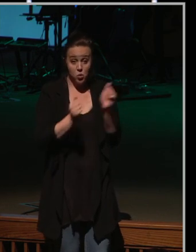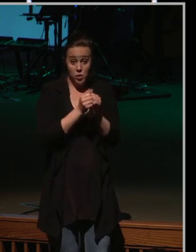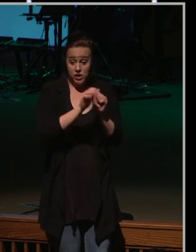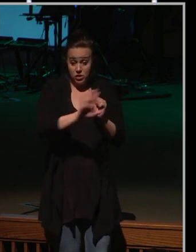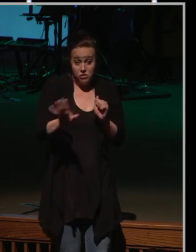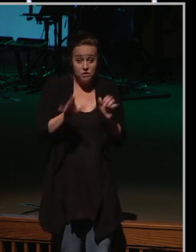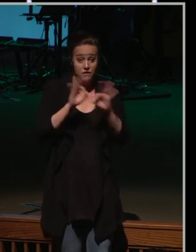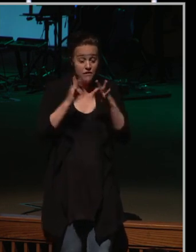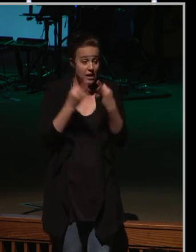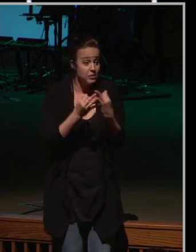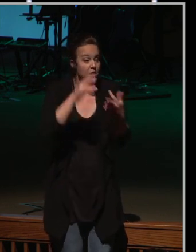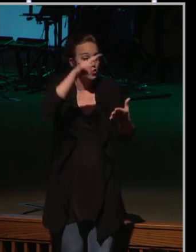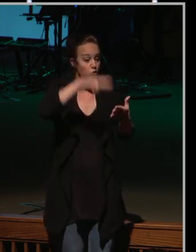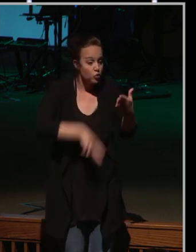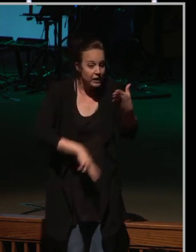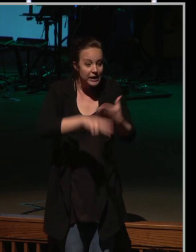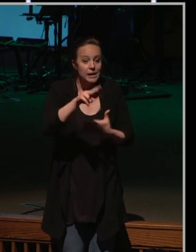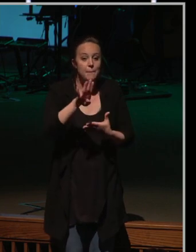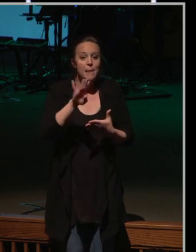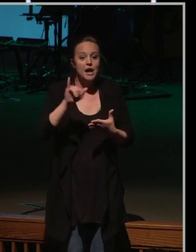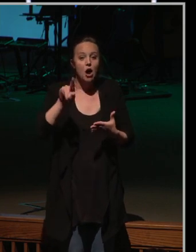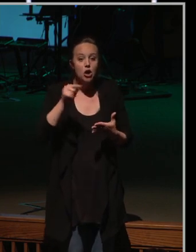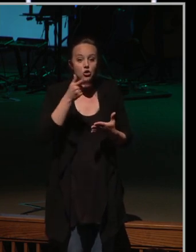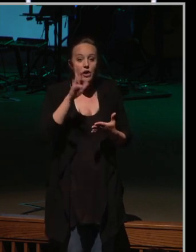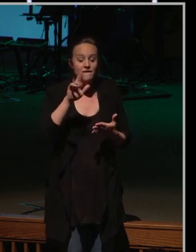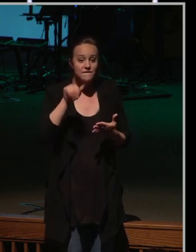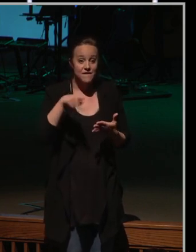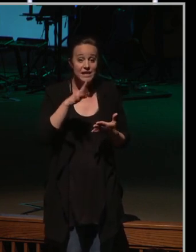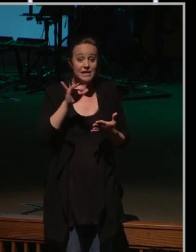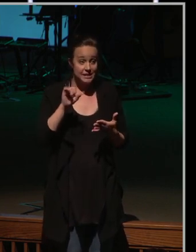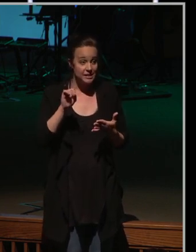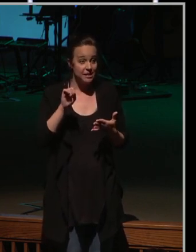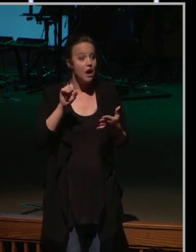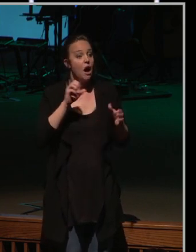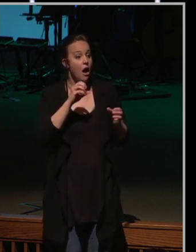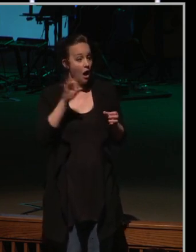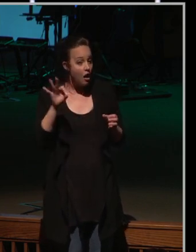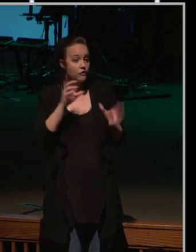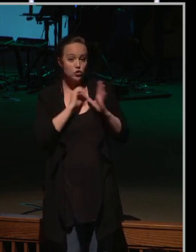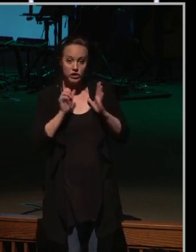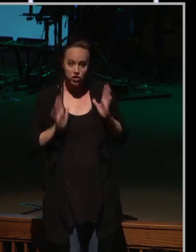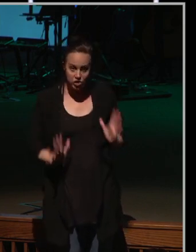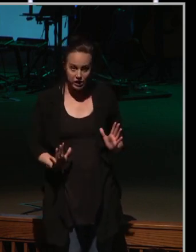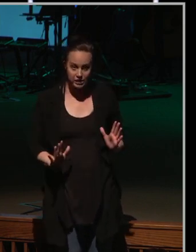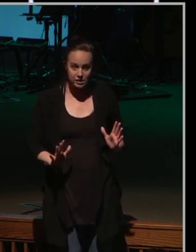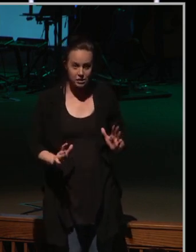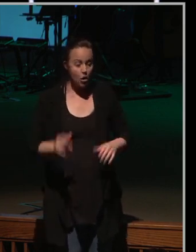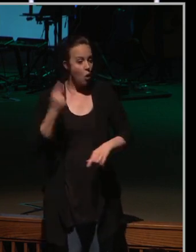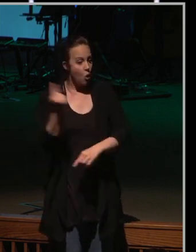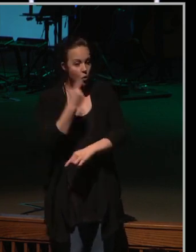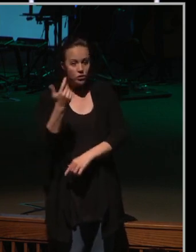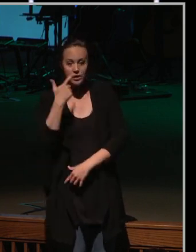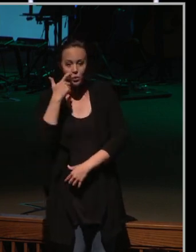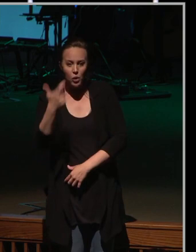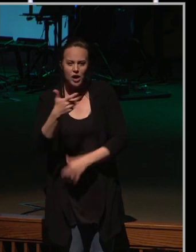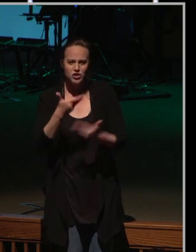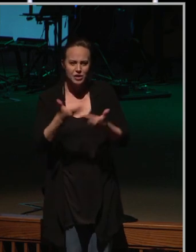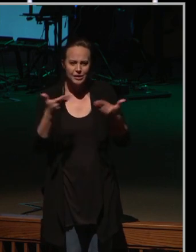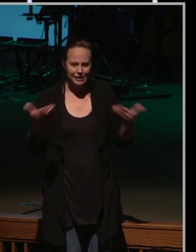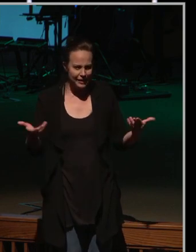Same thing goes for our entertainment choices, our movies, TV shows, the music we watch, what is playing while we're cooking dinner on the radio.